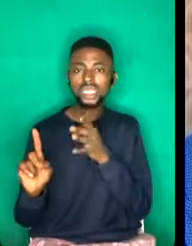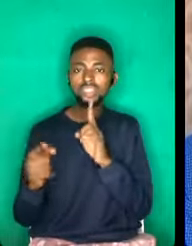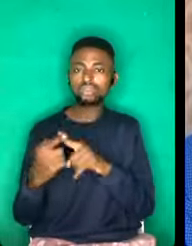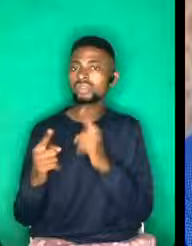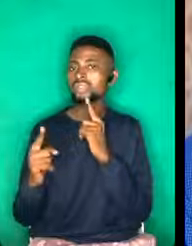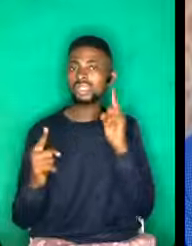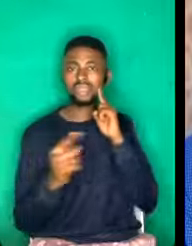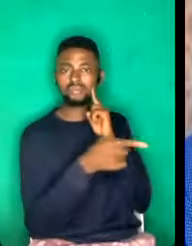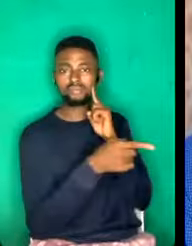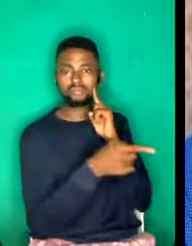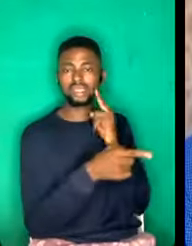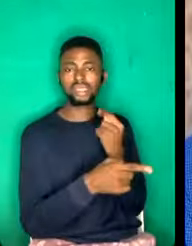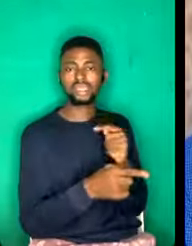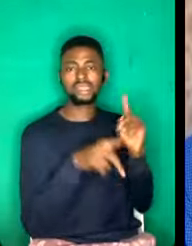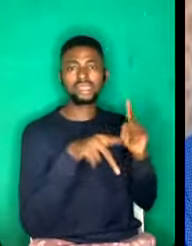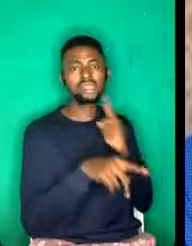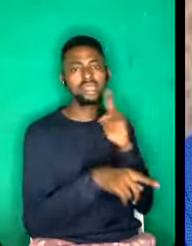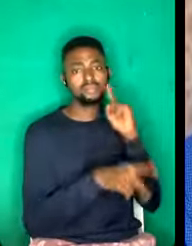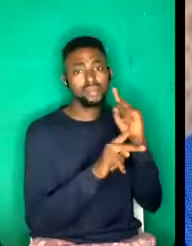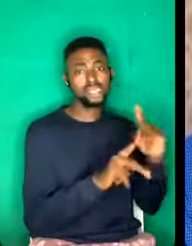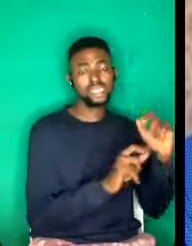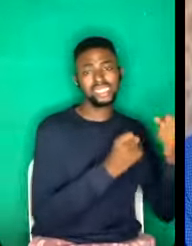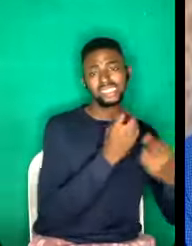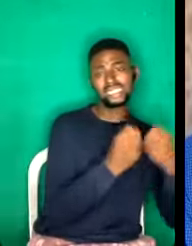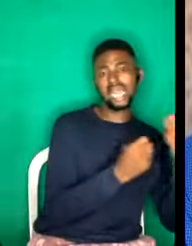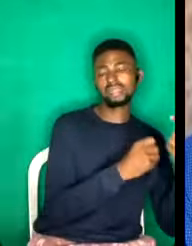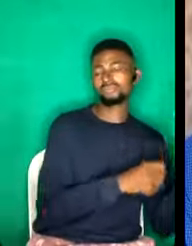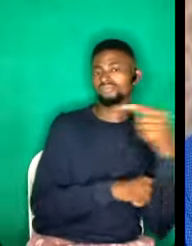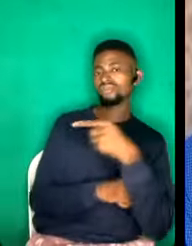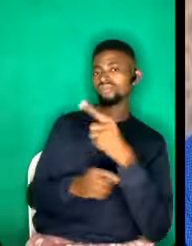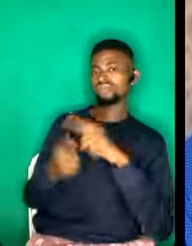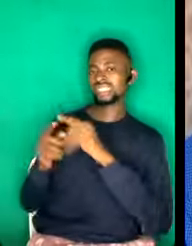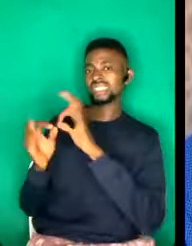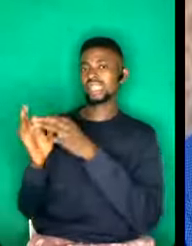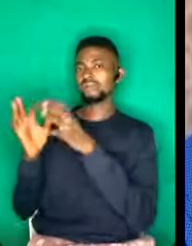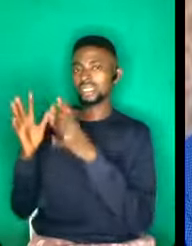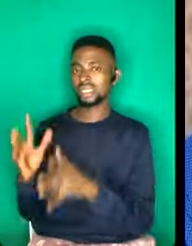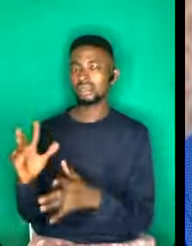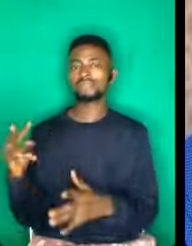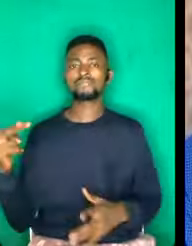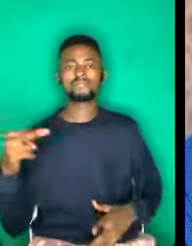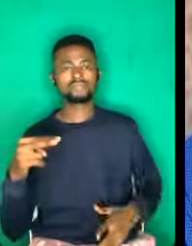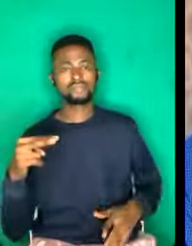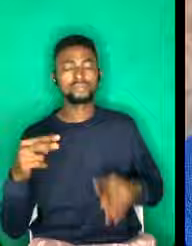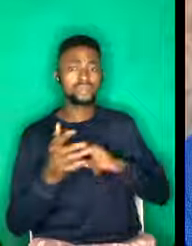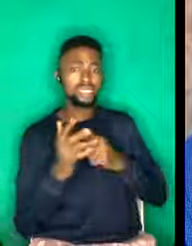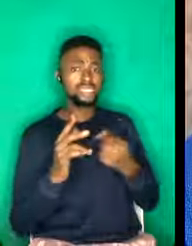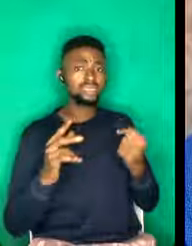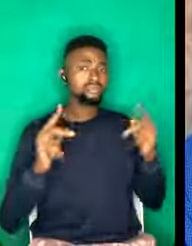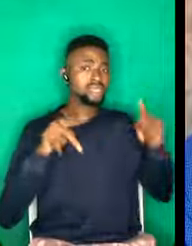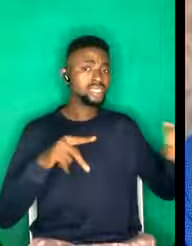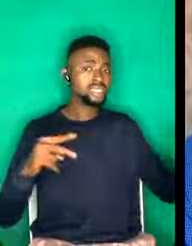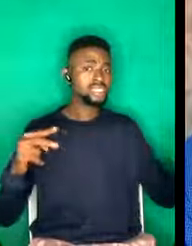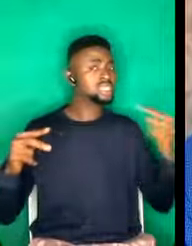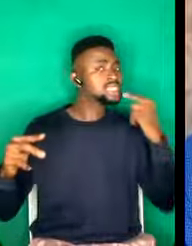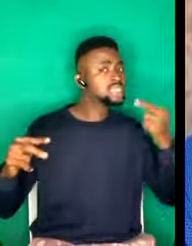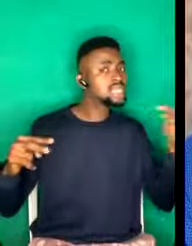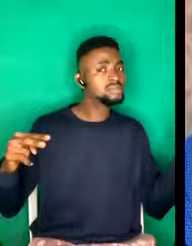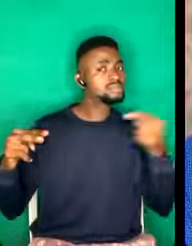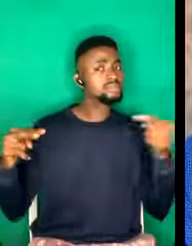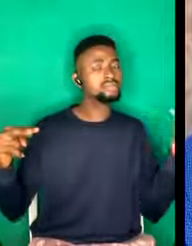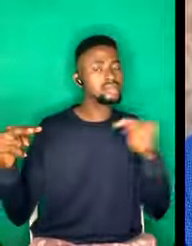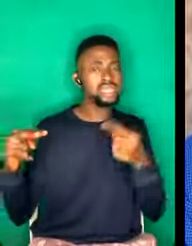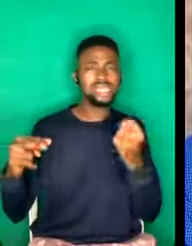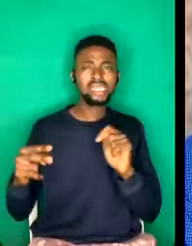person is signing back to the interpreter. That means the person is saying something to the interpreter. The interpreter would prefer